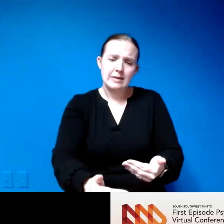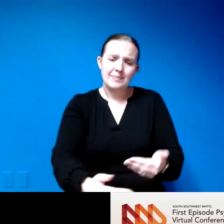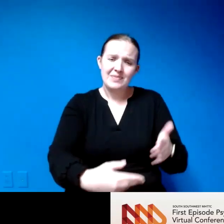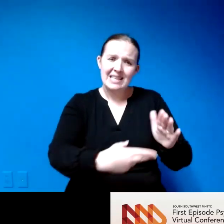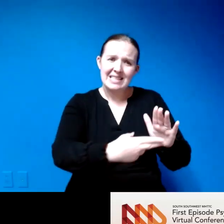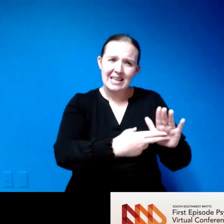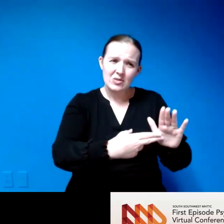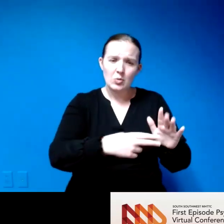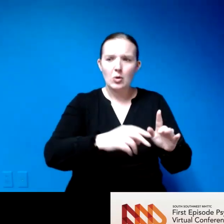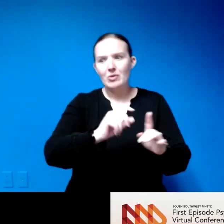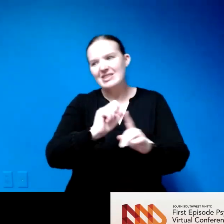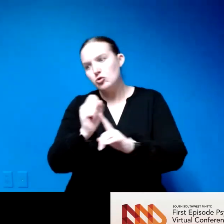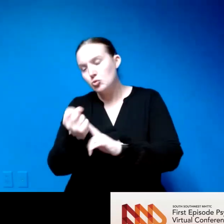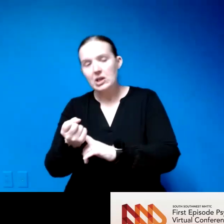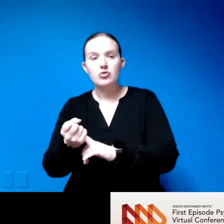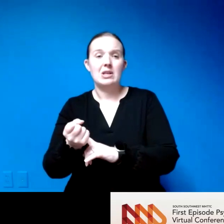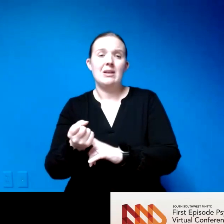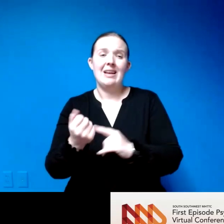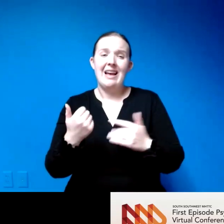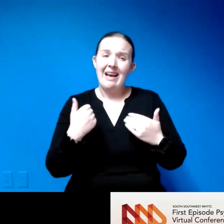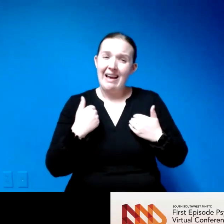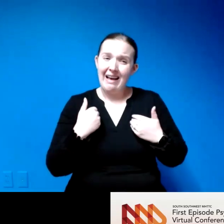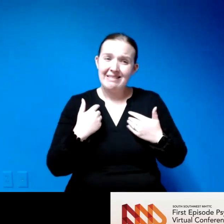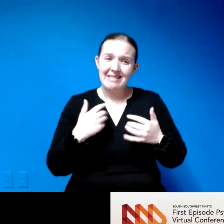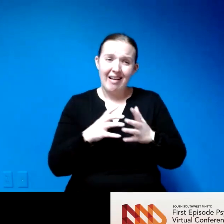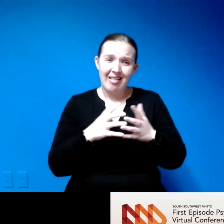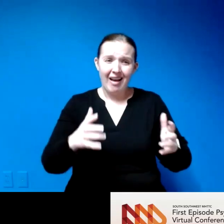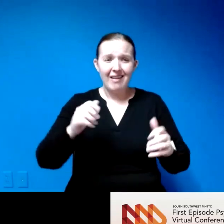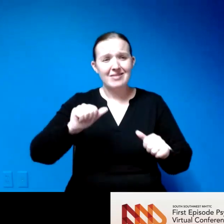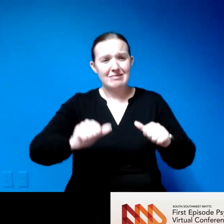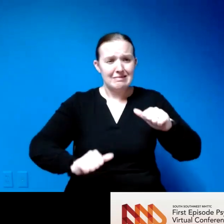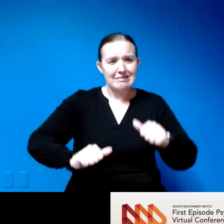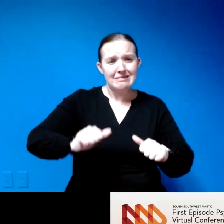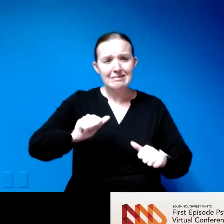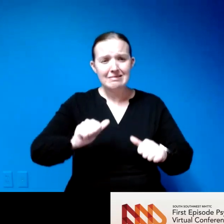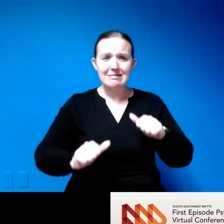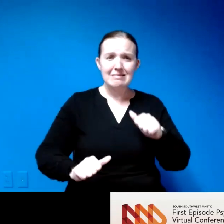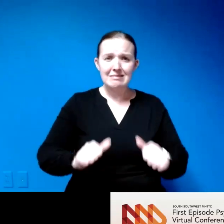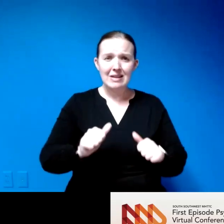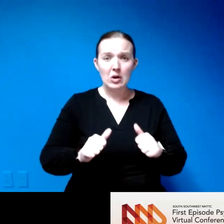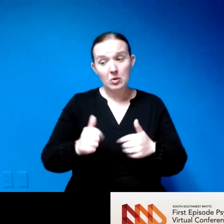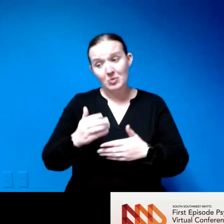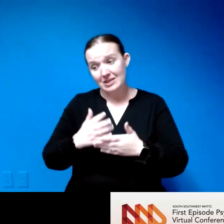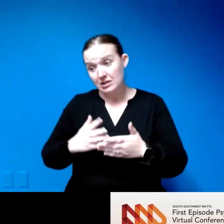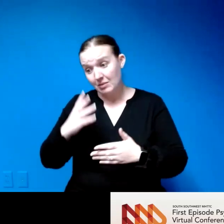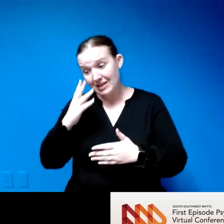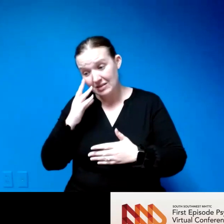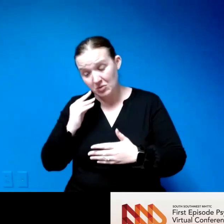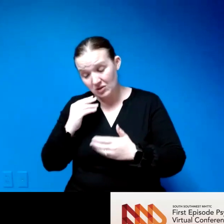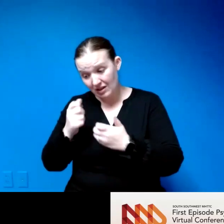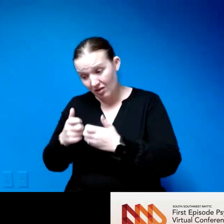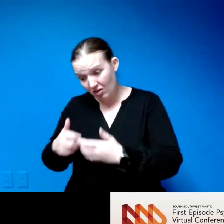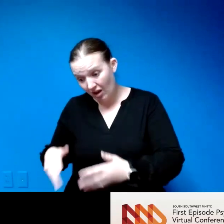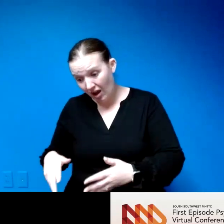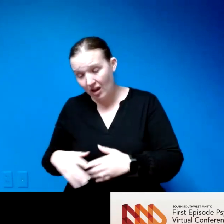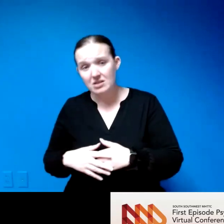condition or a situation that has a lot of uncertainty. It comes with some experience of loss. I